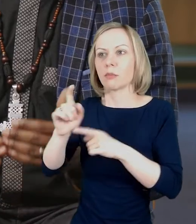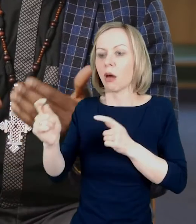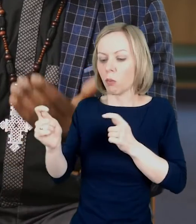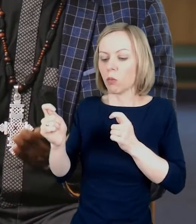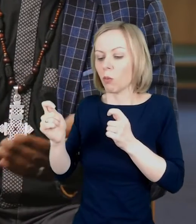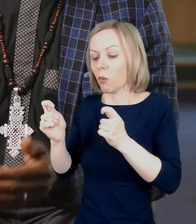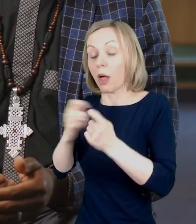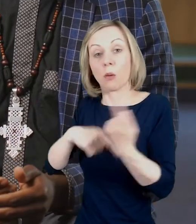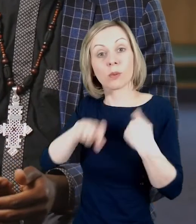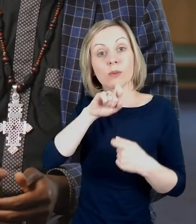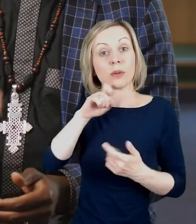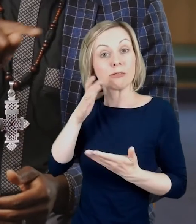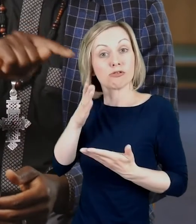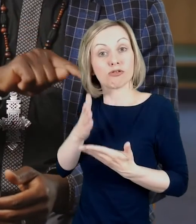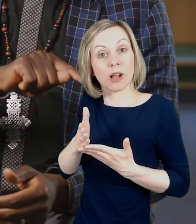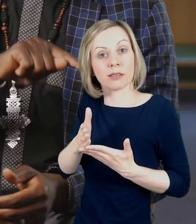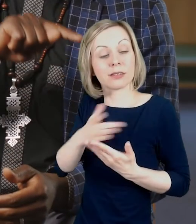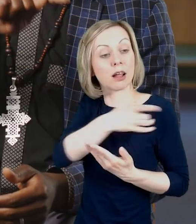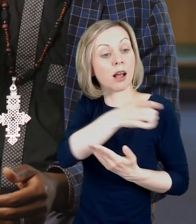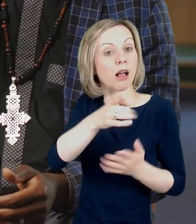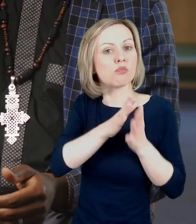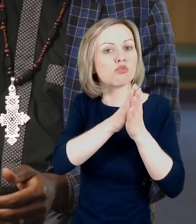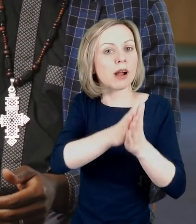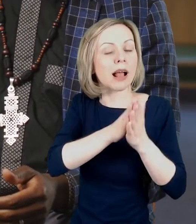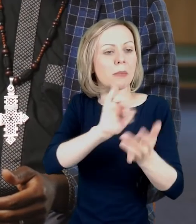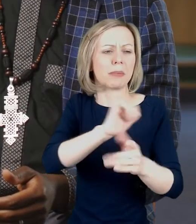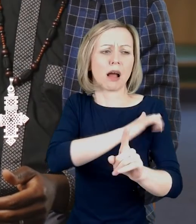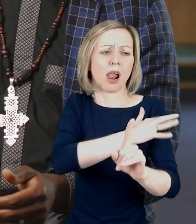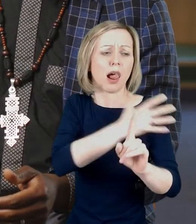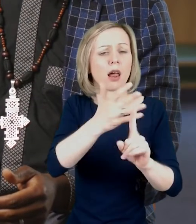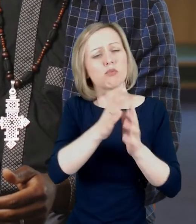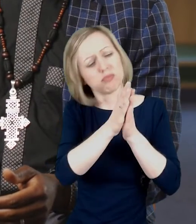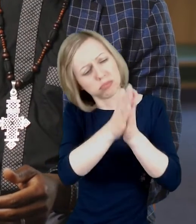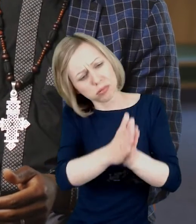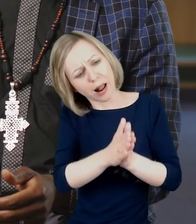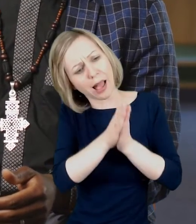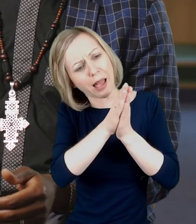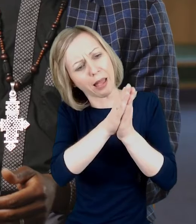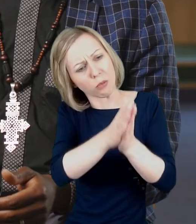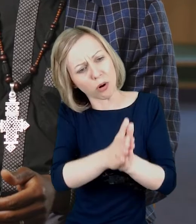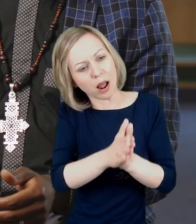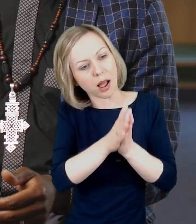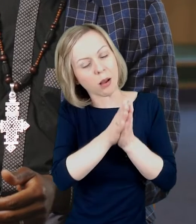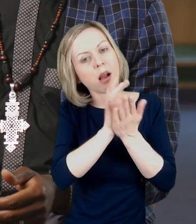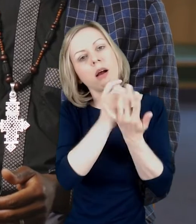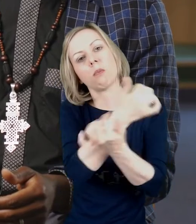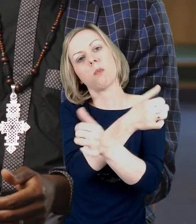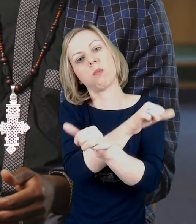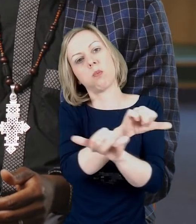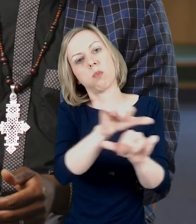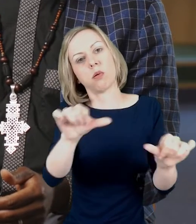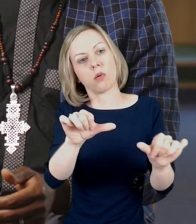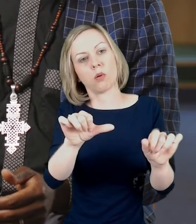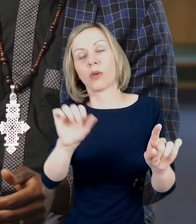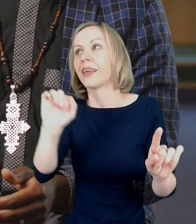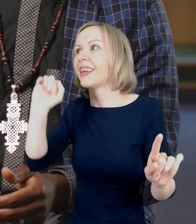that as we pray for others, the arc may be long, but eventually to land into a place where God's heart